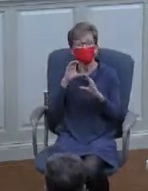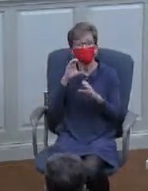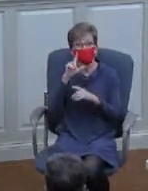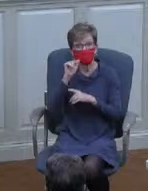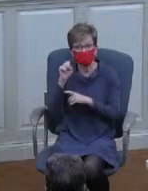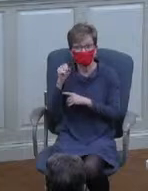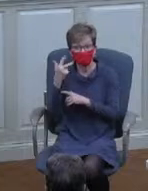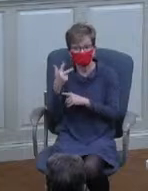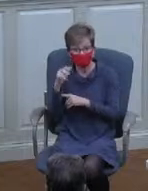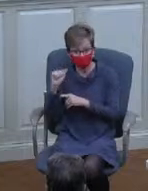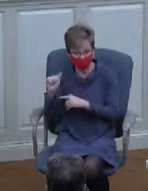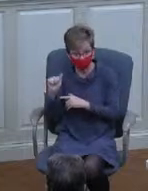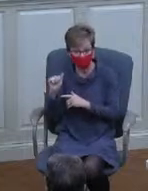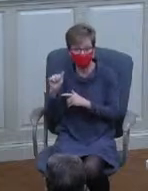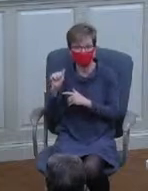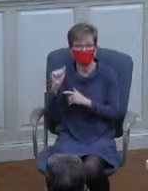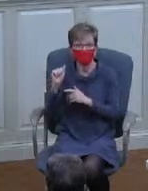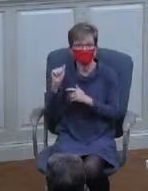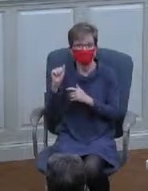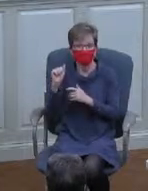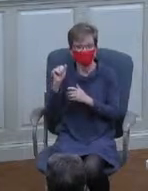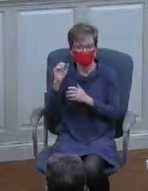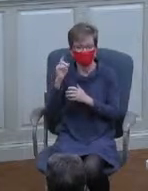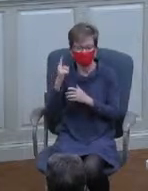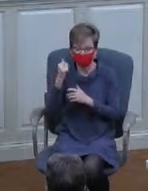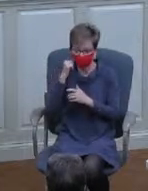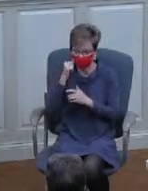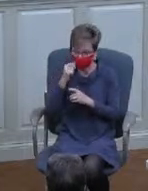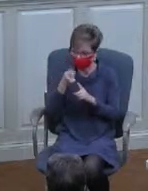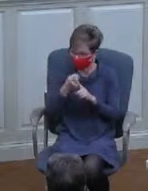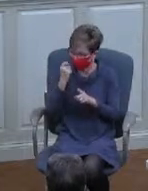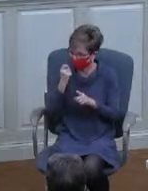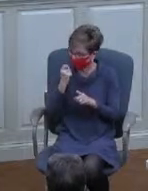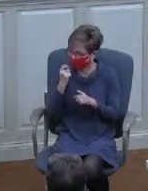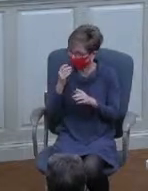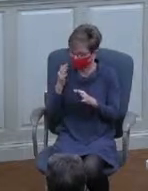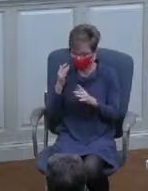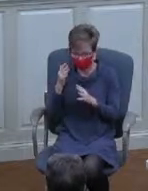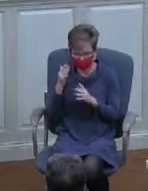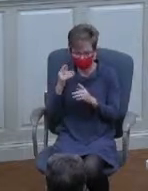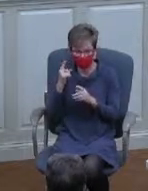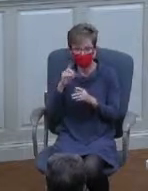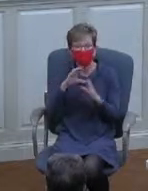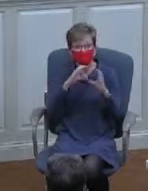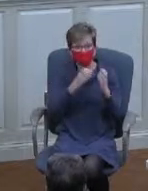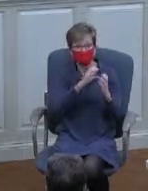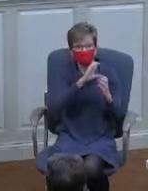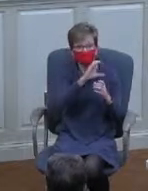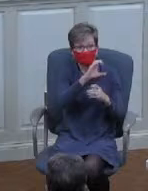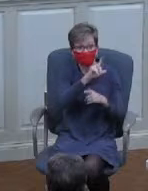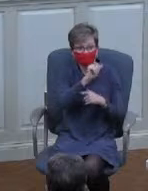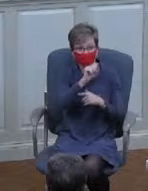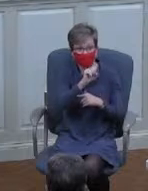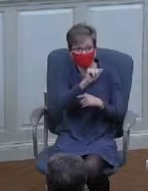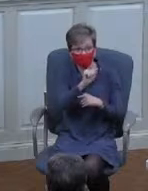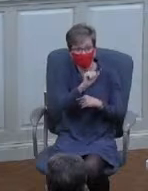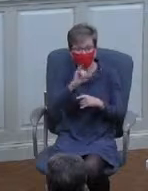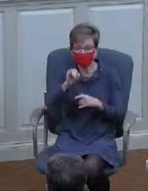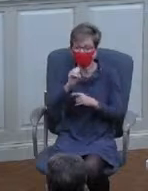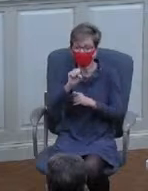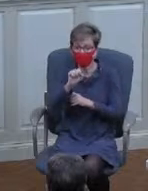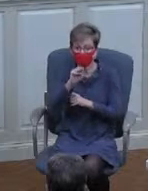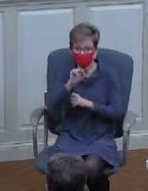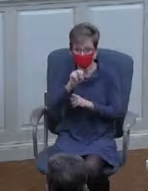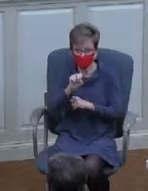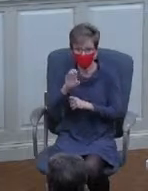next, and some girl from one of the Class A schools in Louisville, Jefferson County,